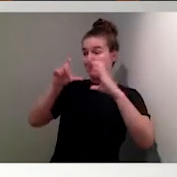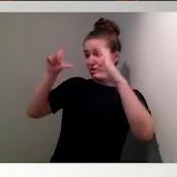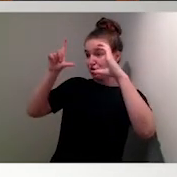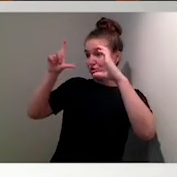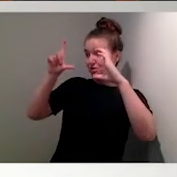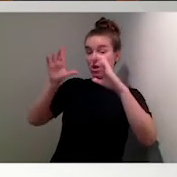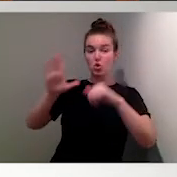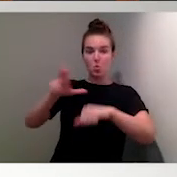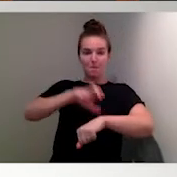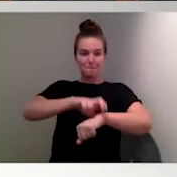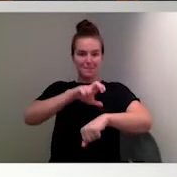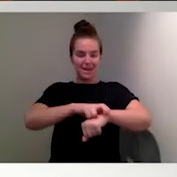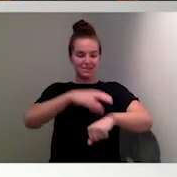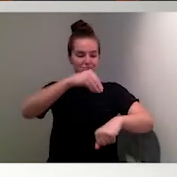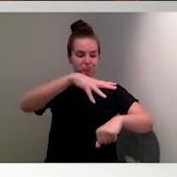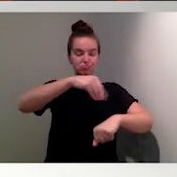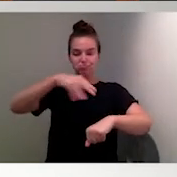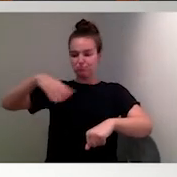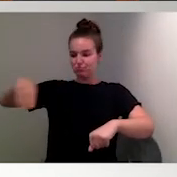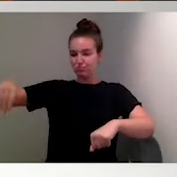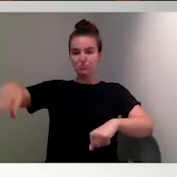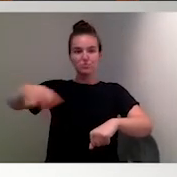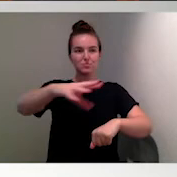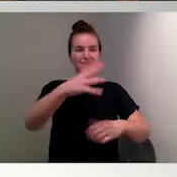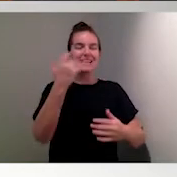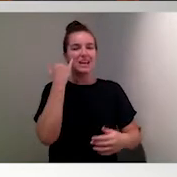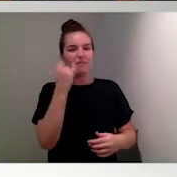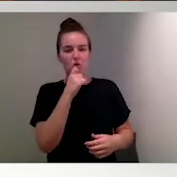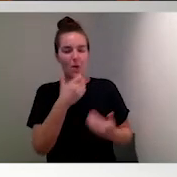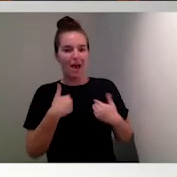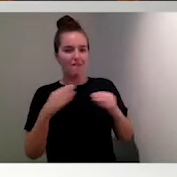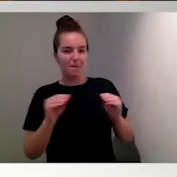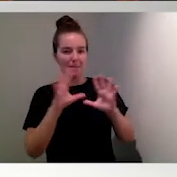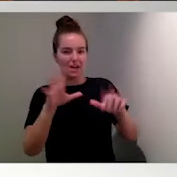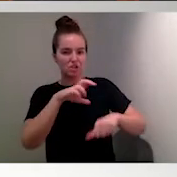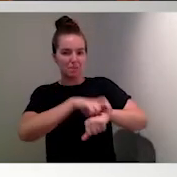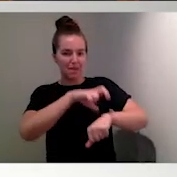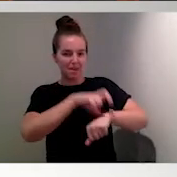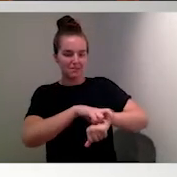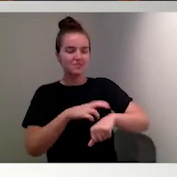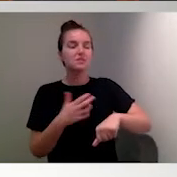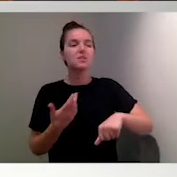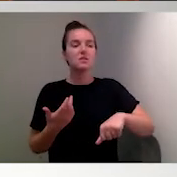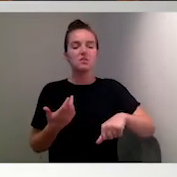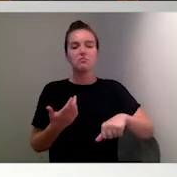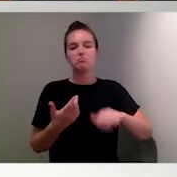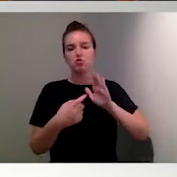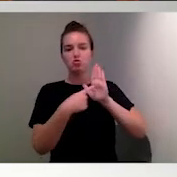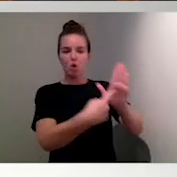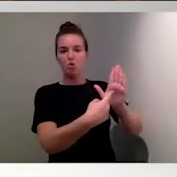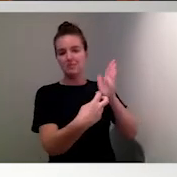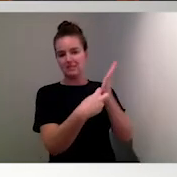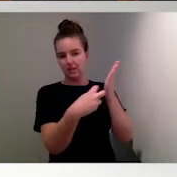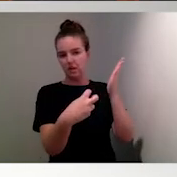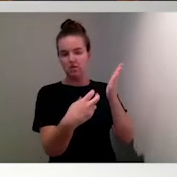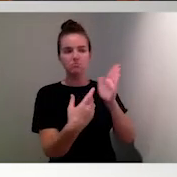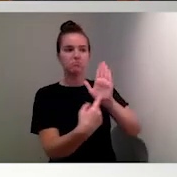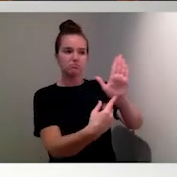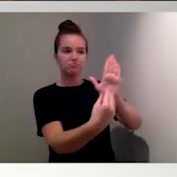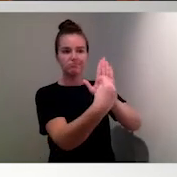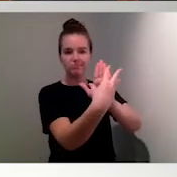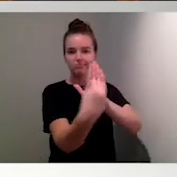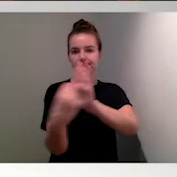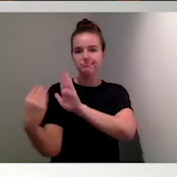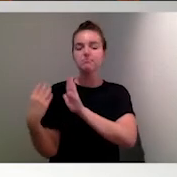bands, because they're not providing those very much anymore, then you show your ticket and they scan those and add everybody in your party to it. And then you're able to wait